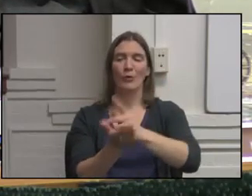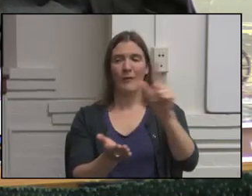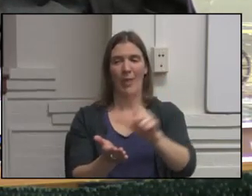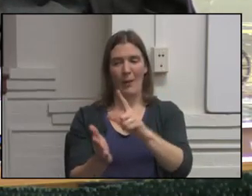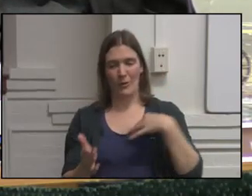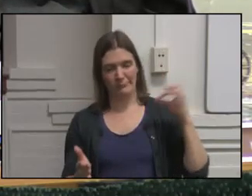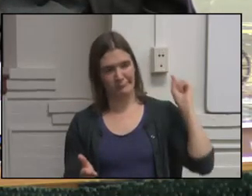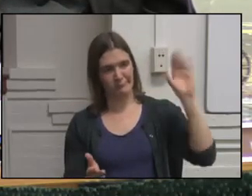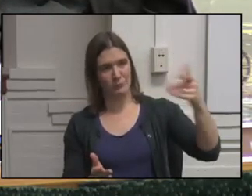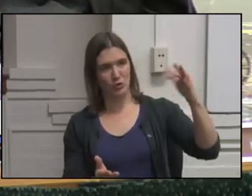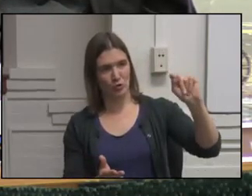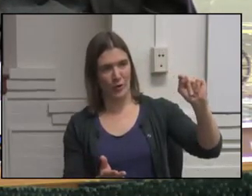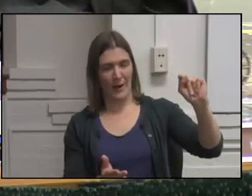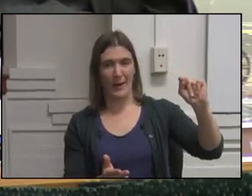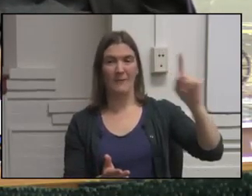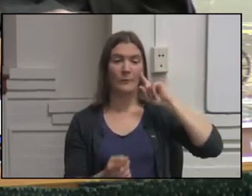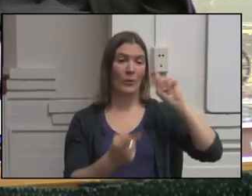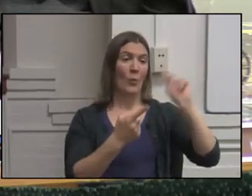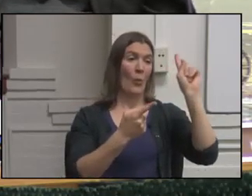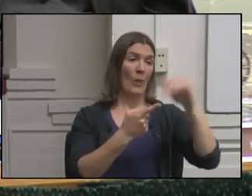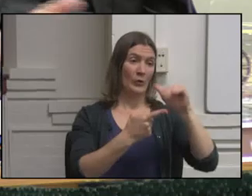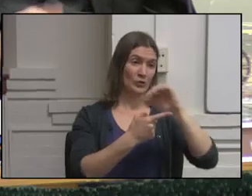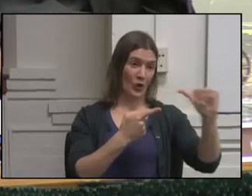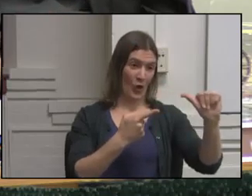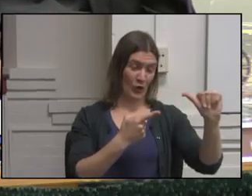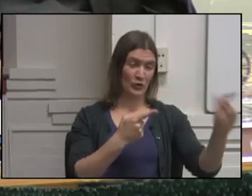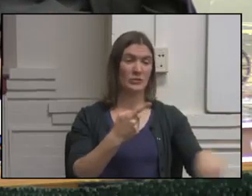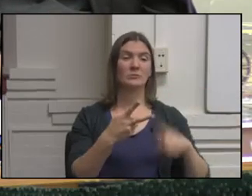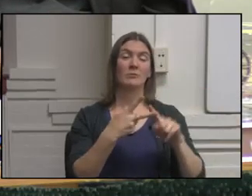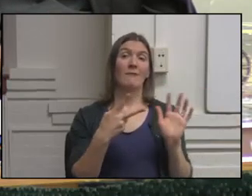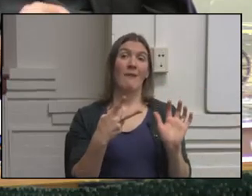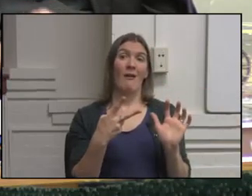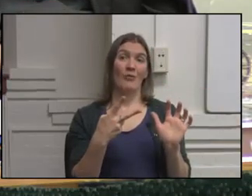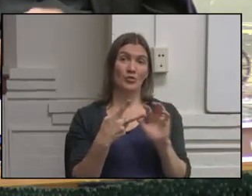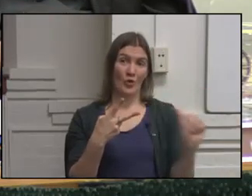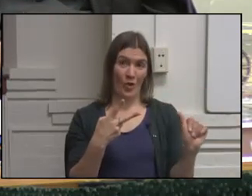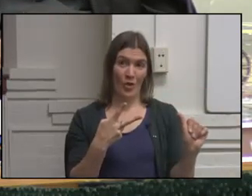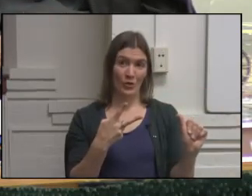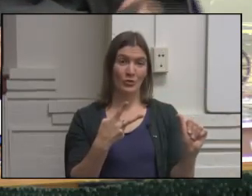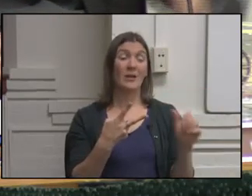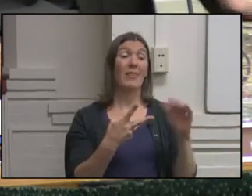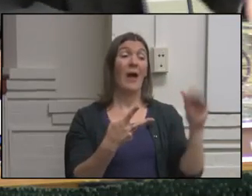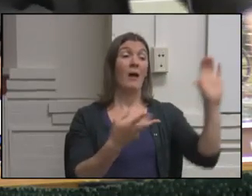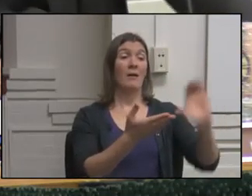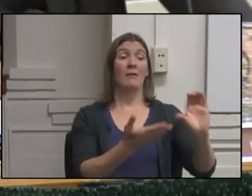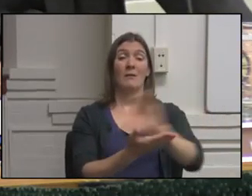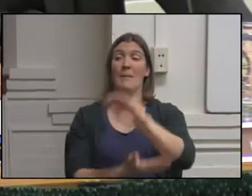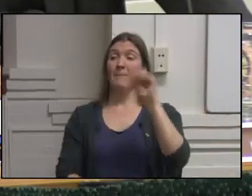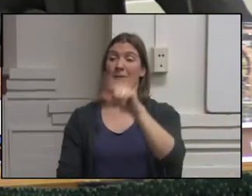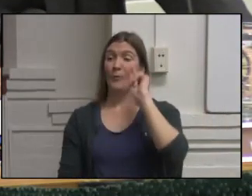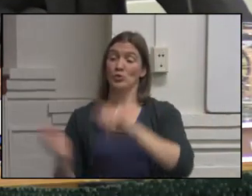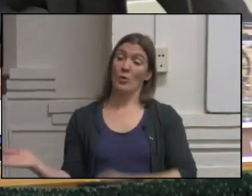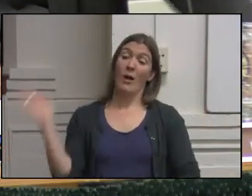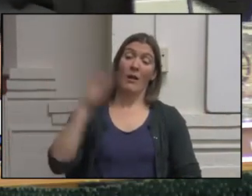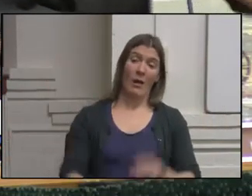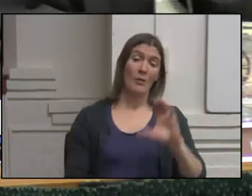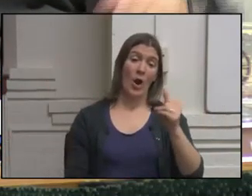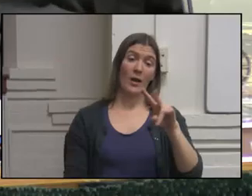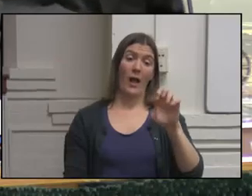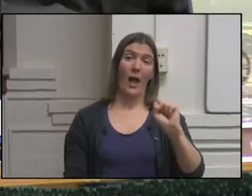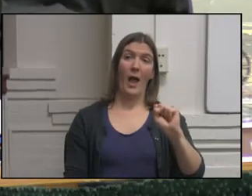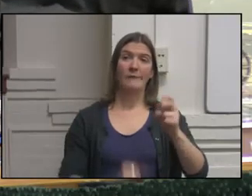of a grant application in the amount of $1,000 to the Crosby Gannett Fund and a grant application in the amount of $500 from